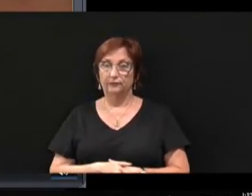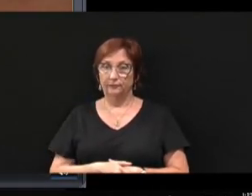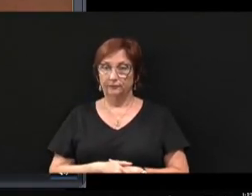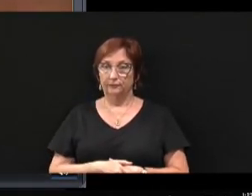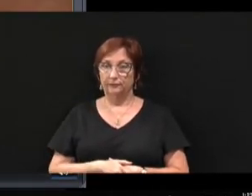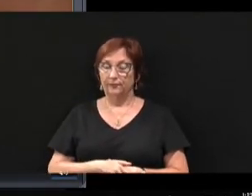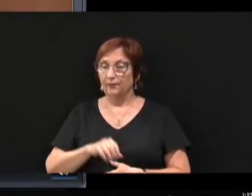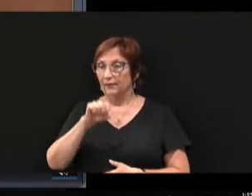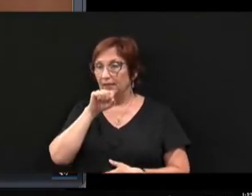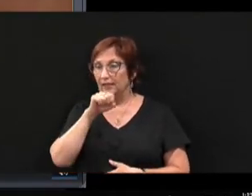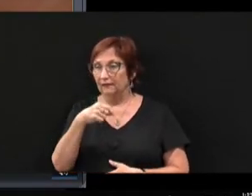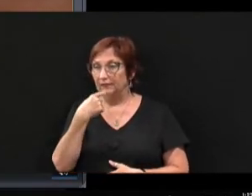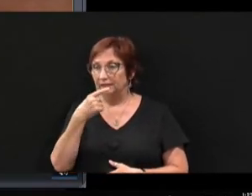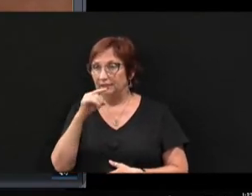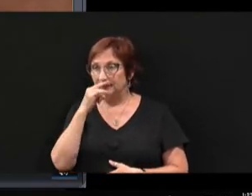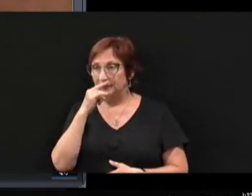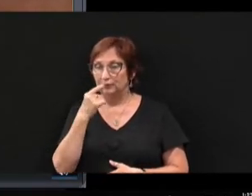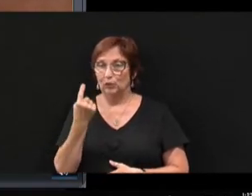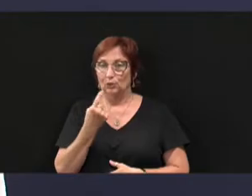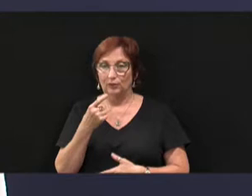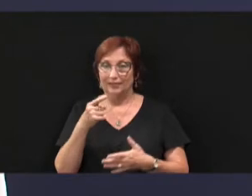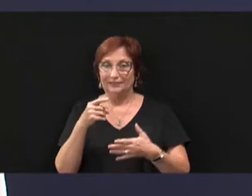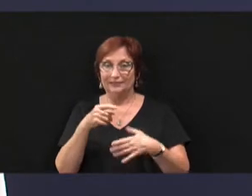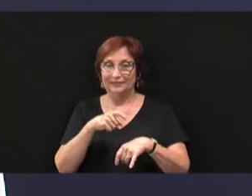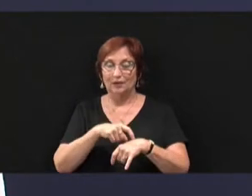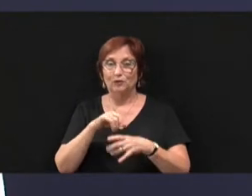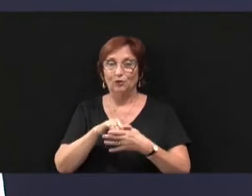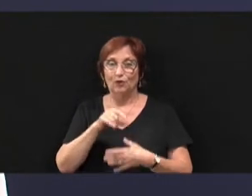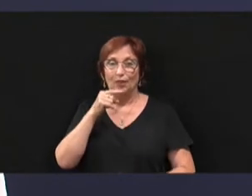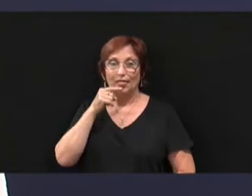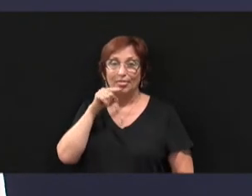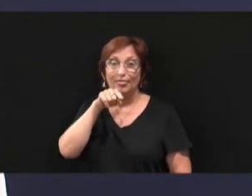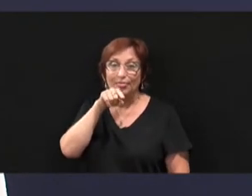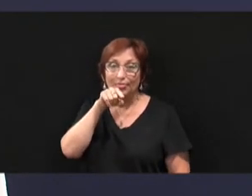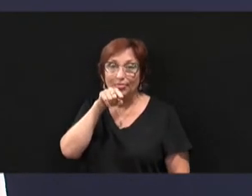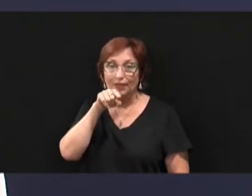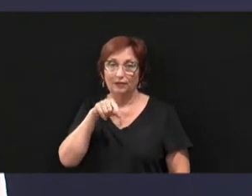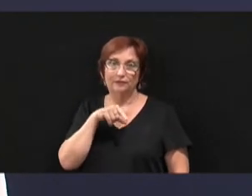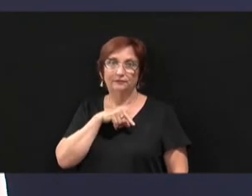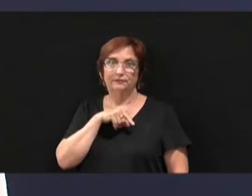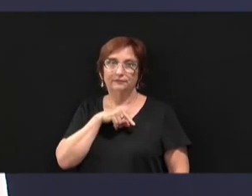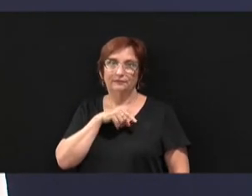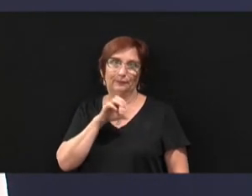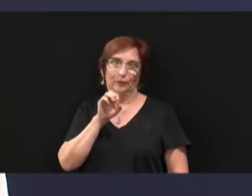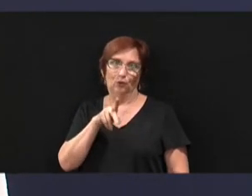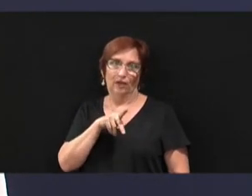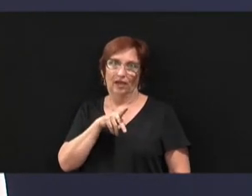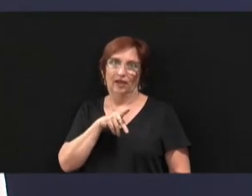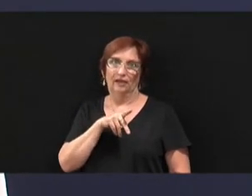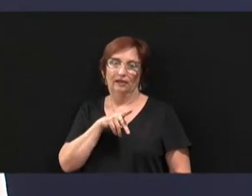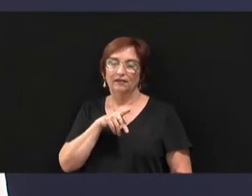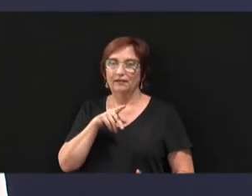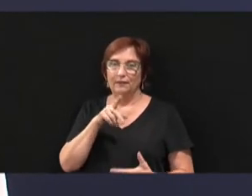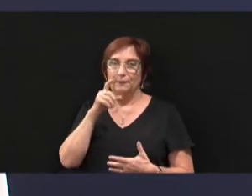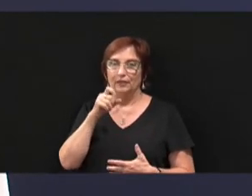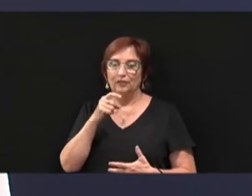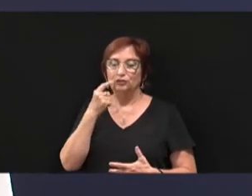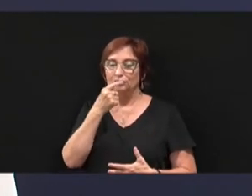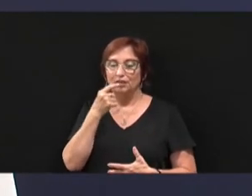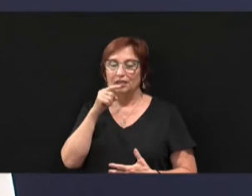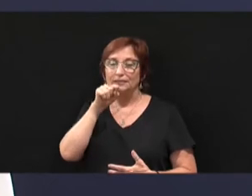Love to tell kids it's the only time you can stick your tongue out and get away with it because their tongue is sticking out when they say